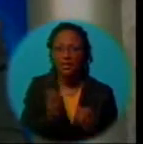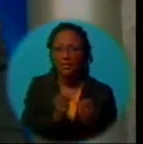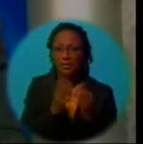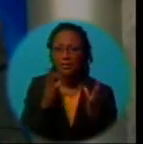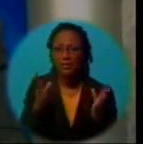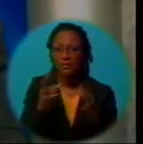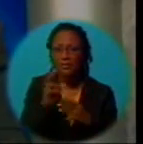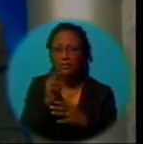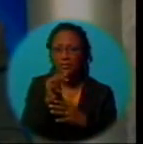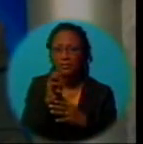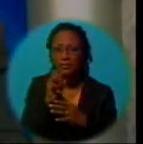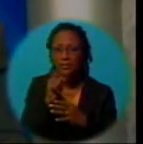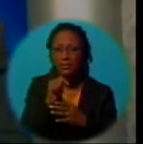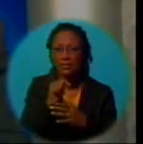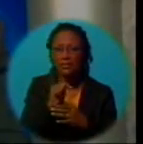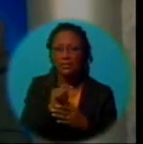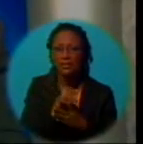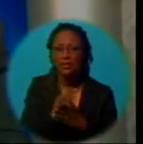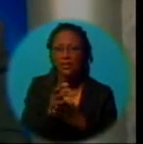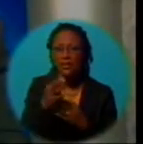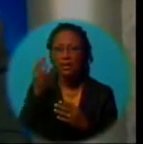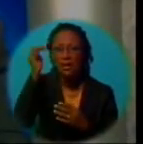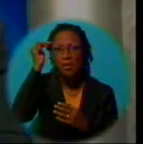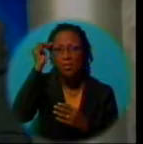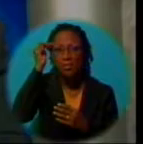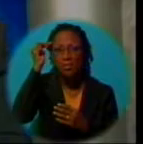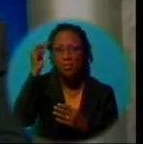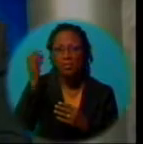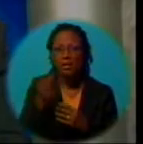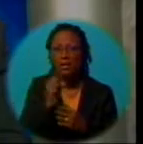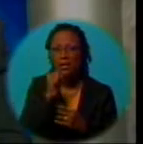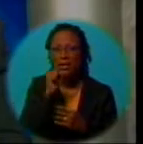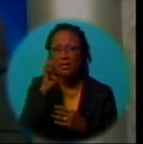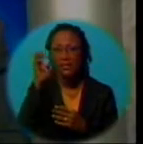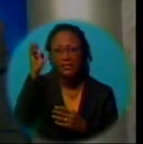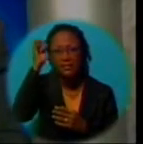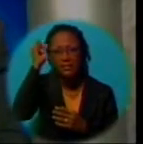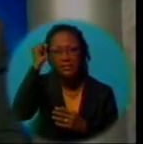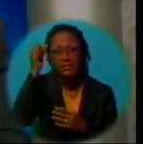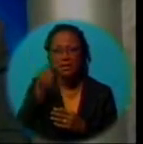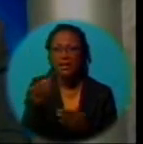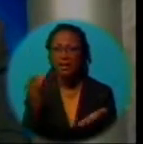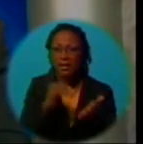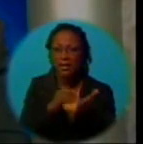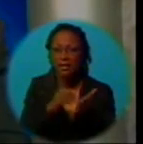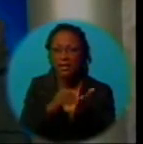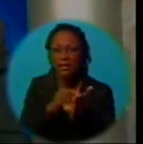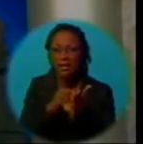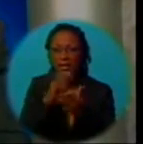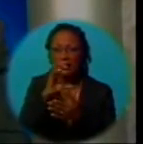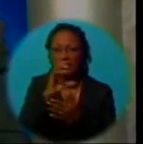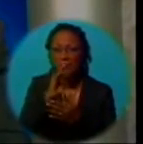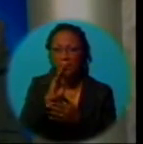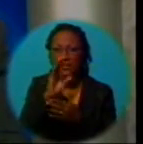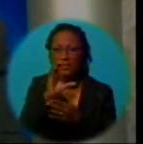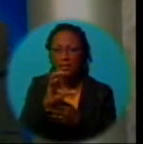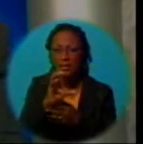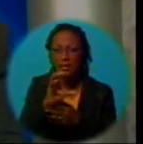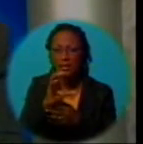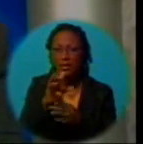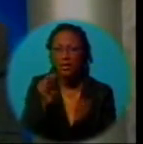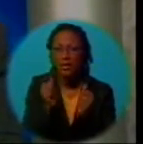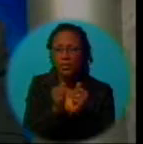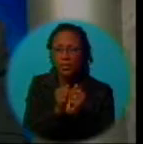And let's now return to that report from Mark Seal. We had technical difficulties before, but now we have the story. CBC, in conjunction with the regional